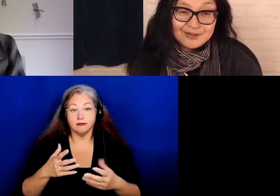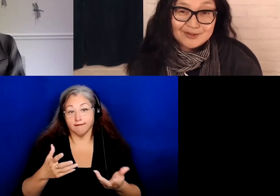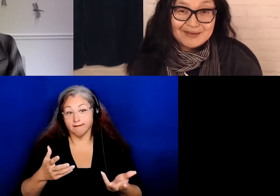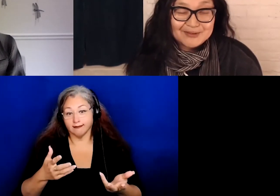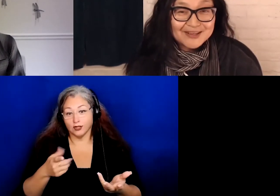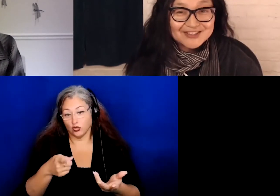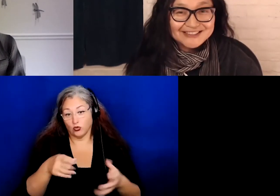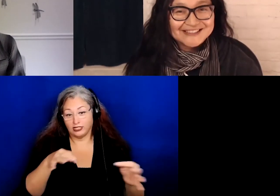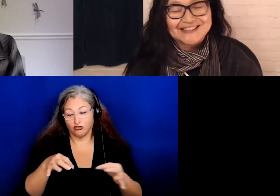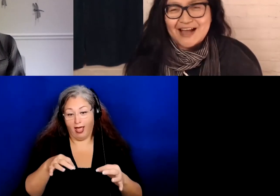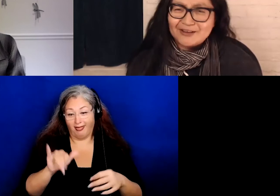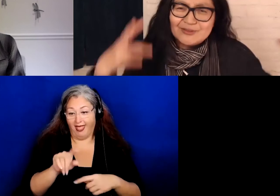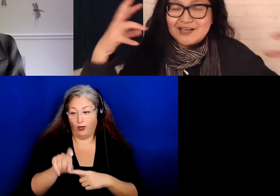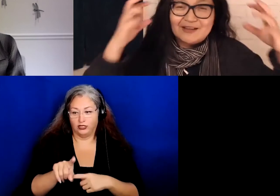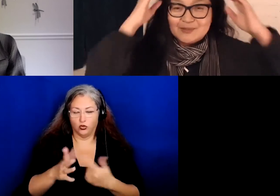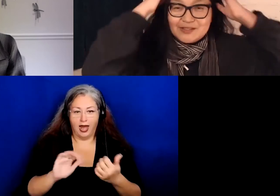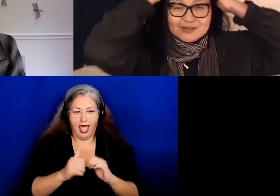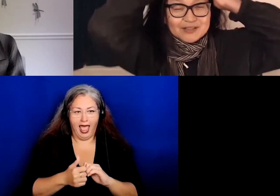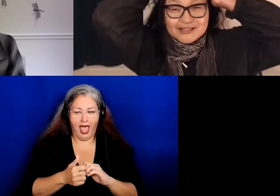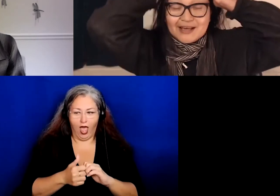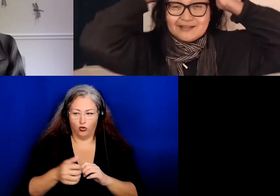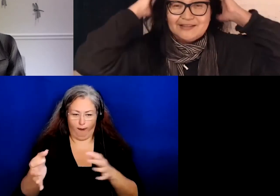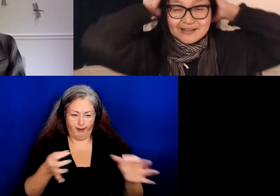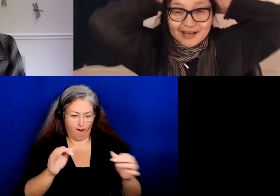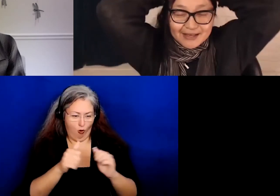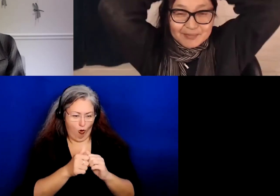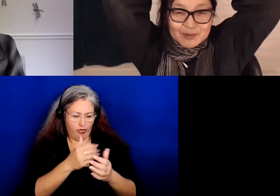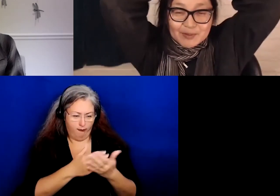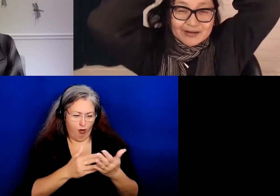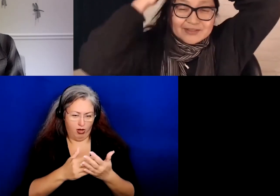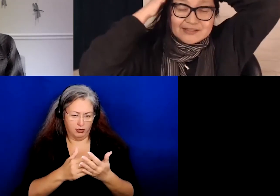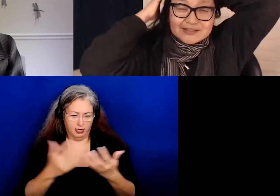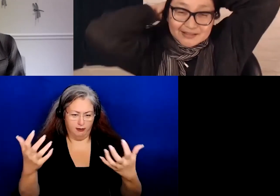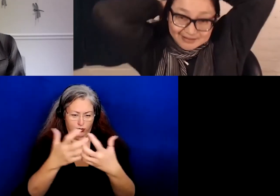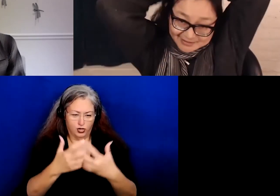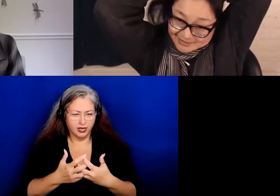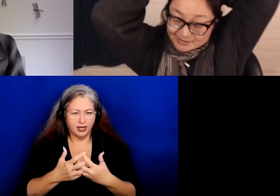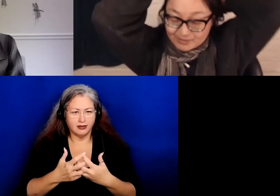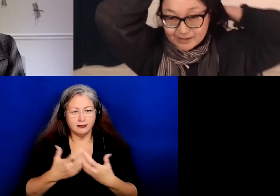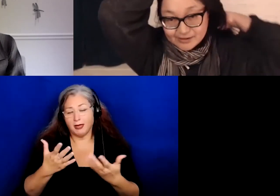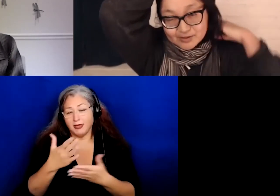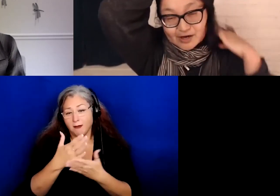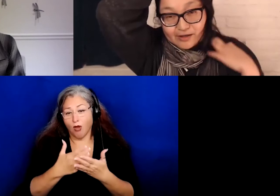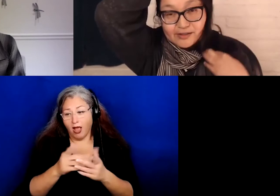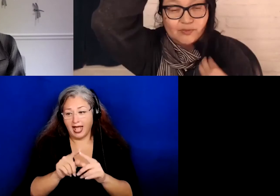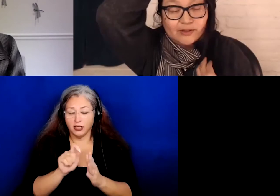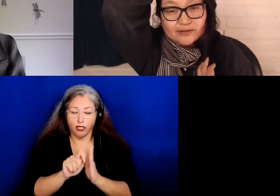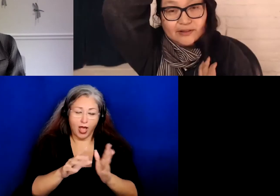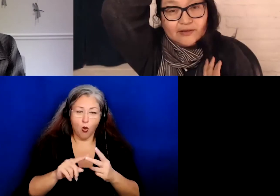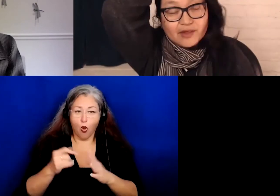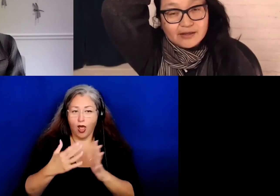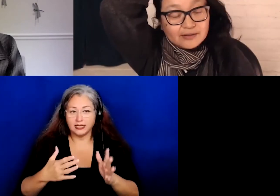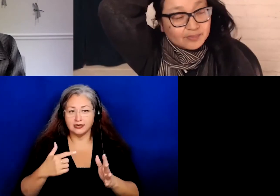as you described the question, it's like, how do you take all these pieces and put it together? And I think maybe part of is, as writers or artists, we